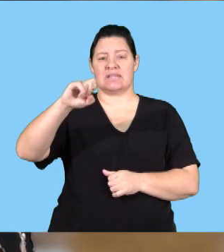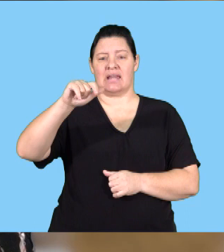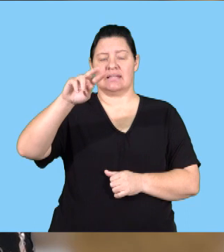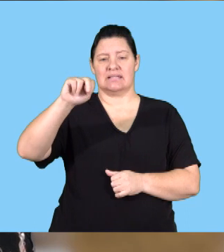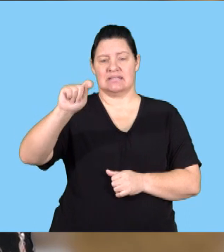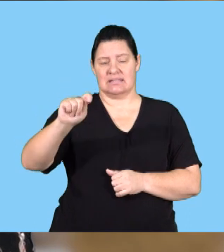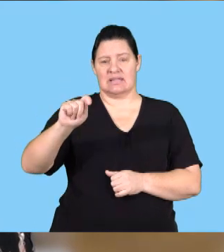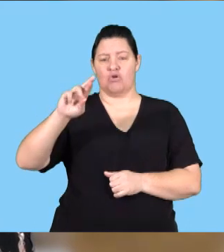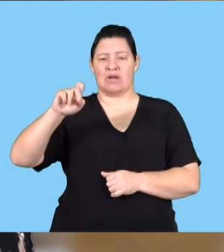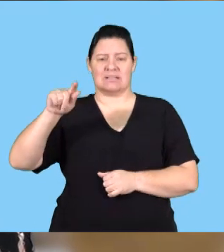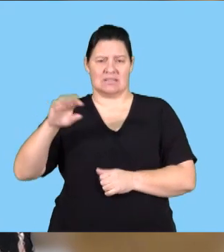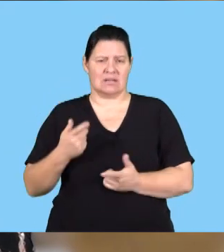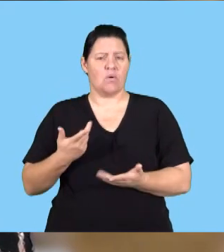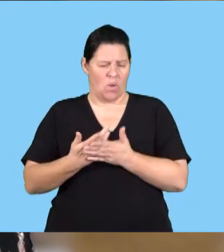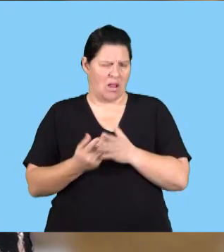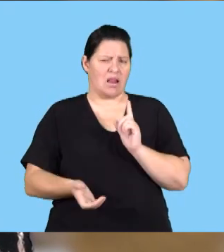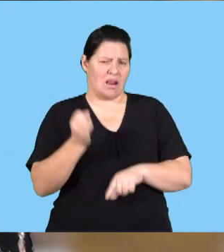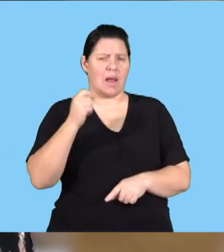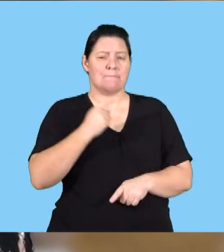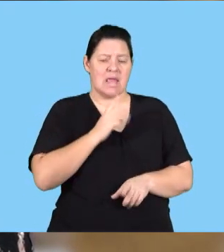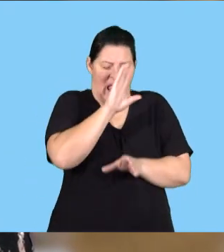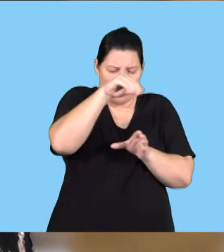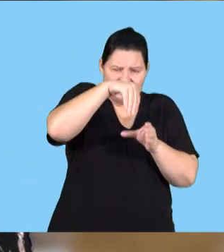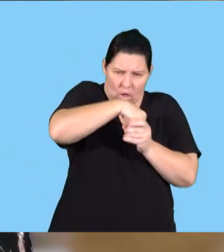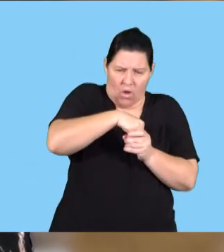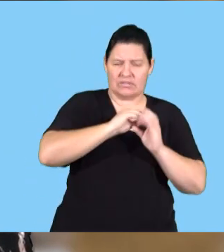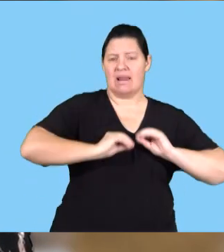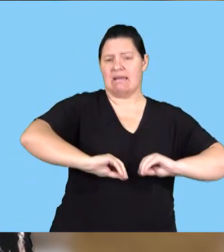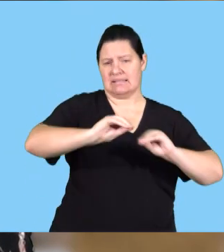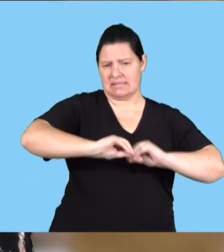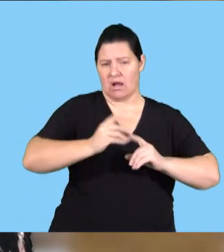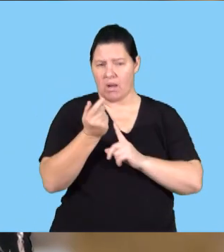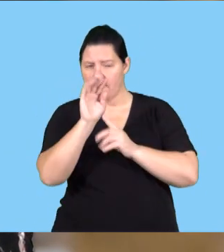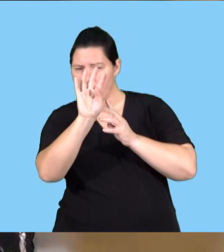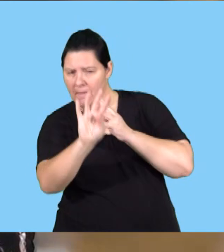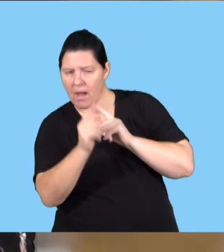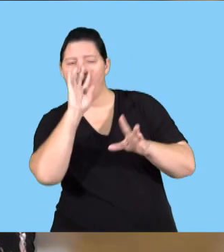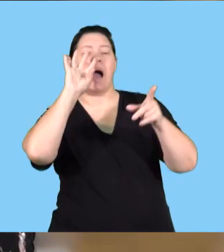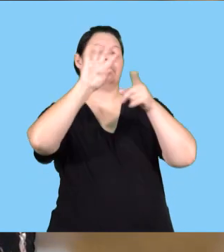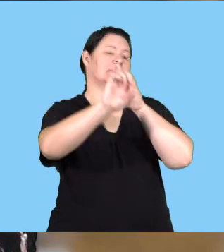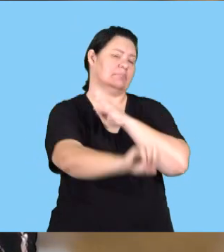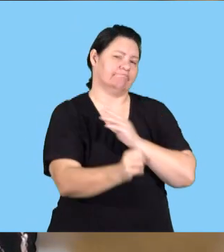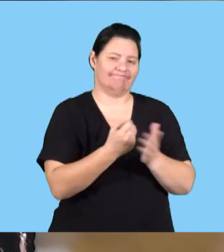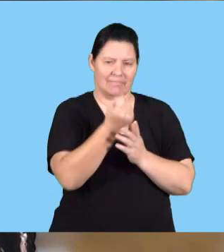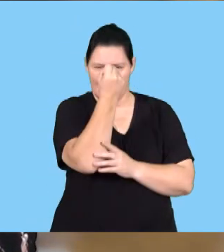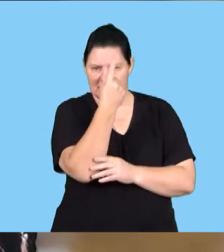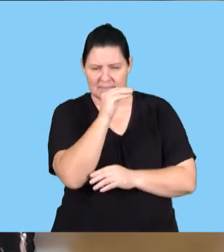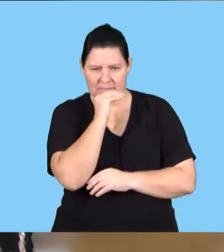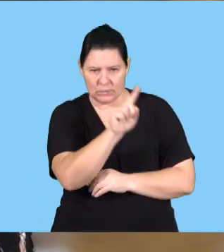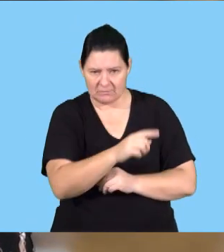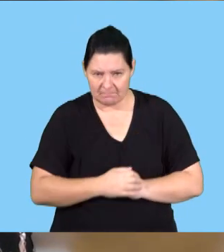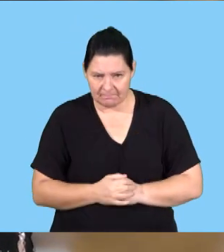you will be able to define, because I am going to infuse this in the lessons as I'm presenting.